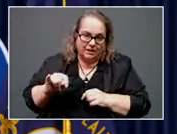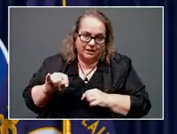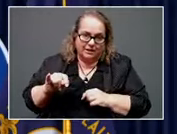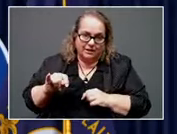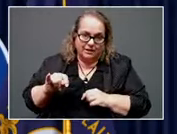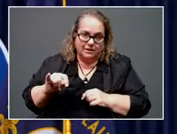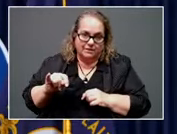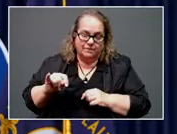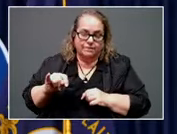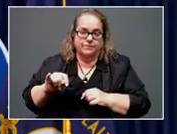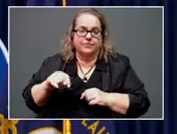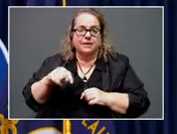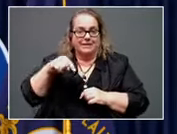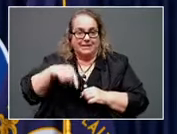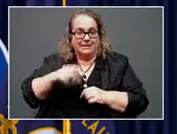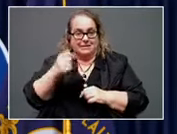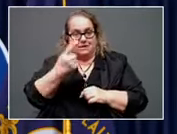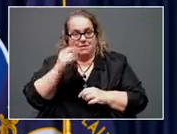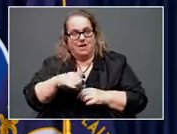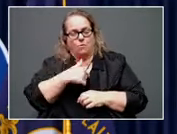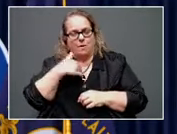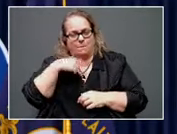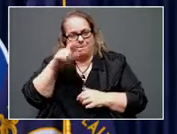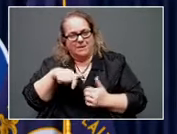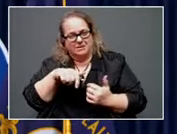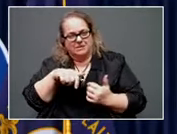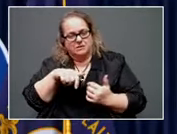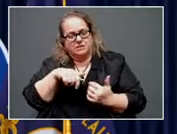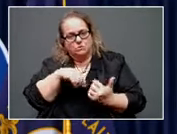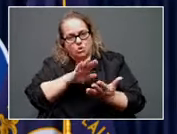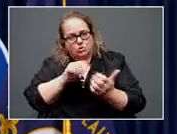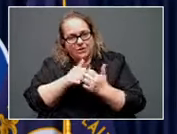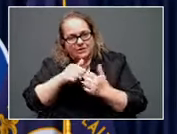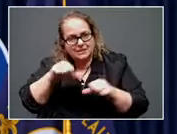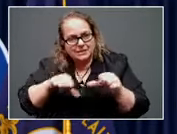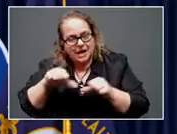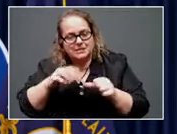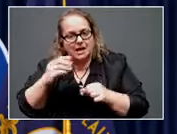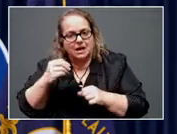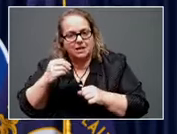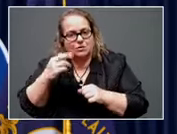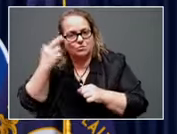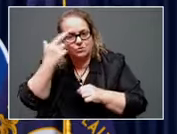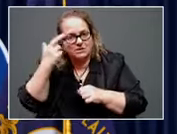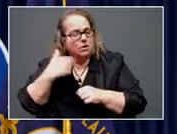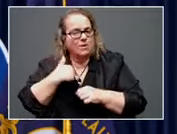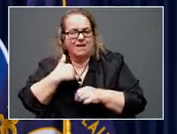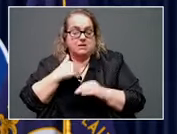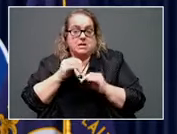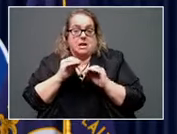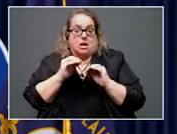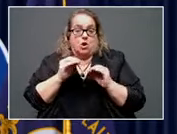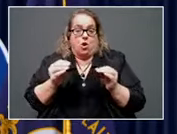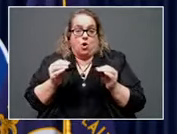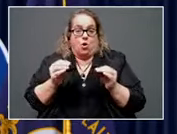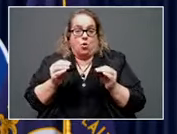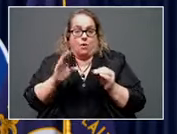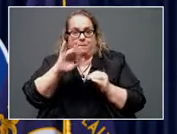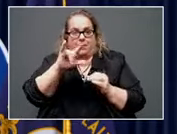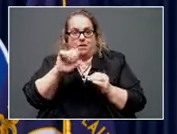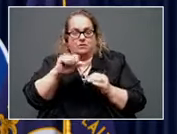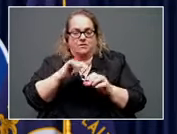This is something that we've got to approach with science and with reason, and we don't have any real restrictions that